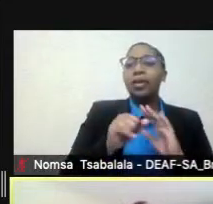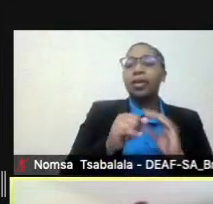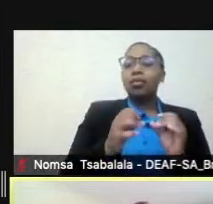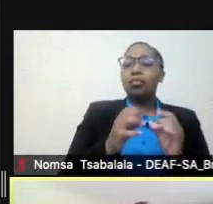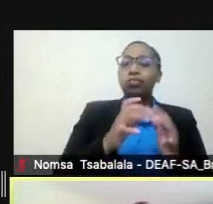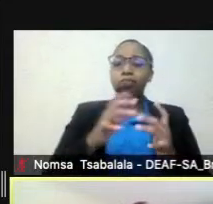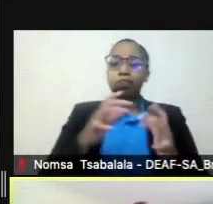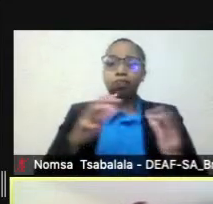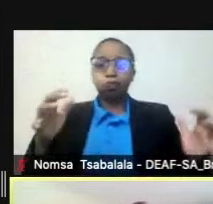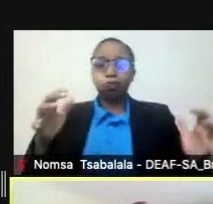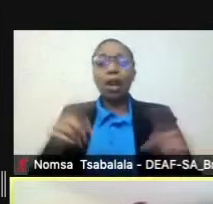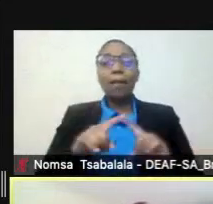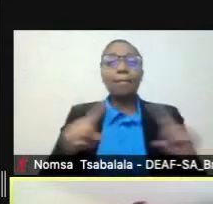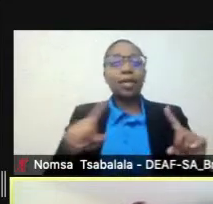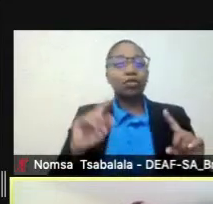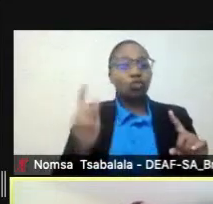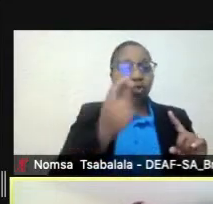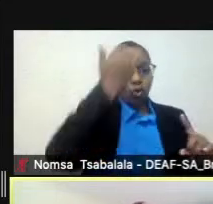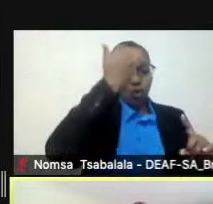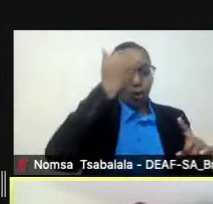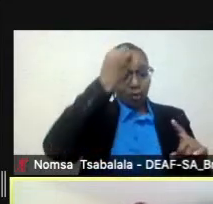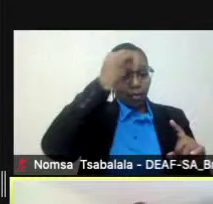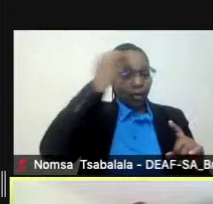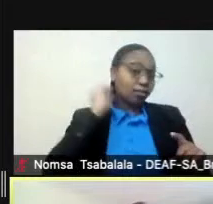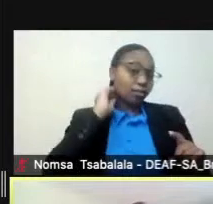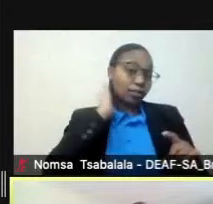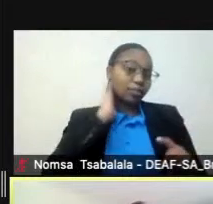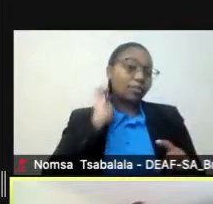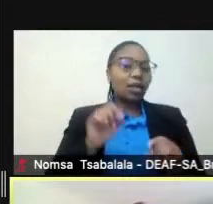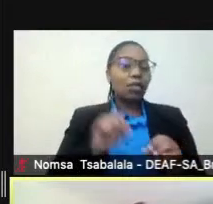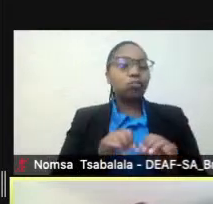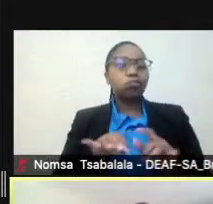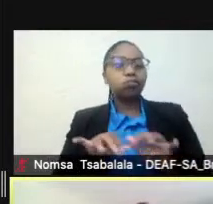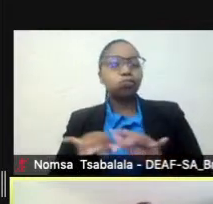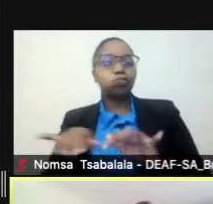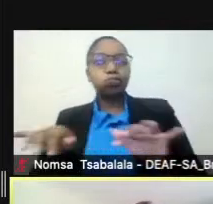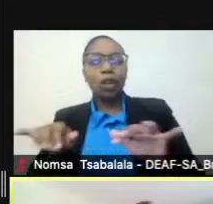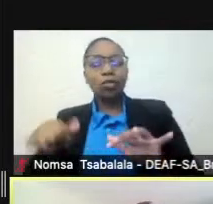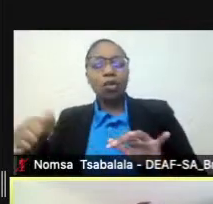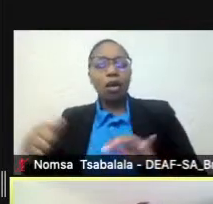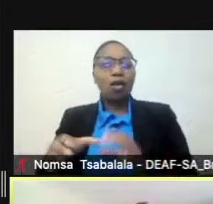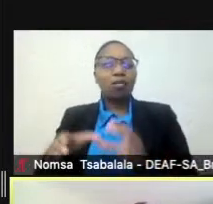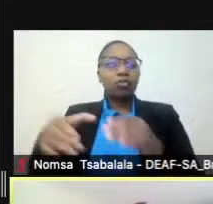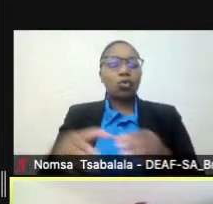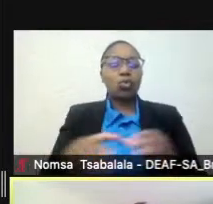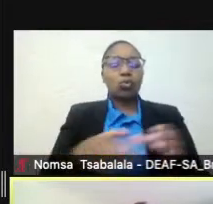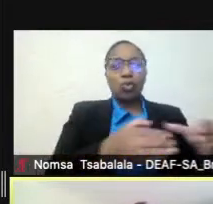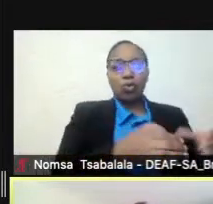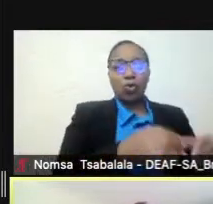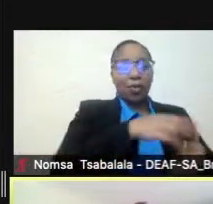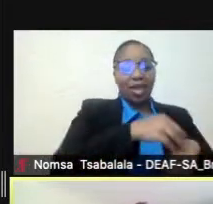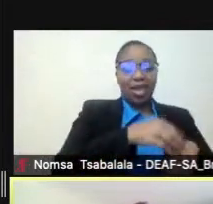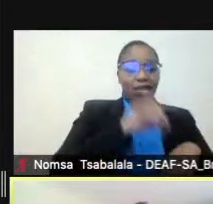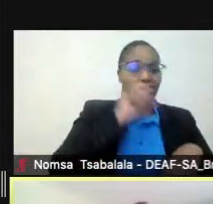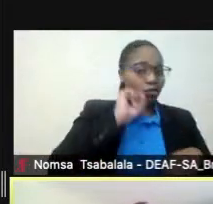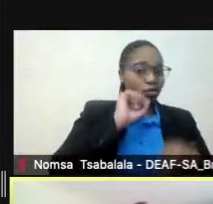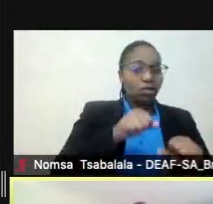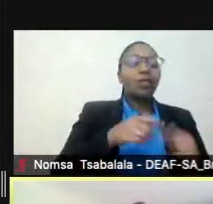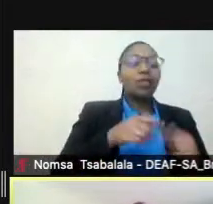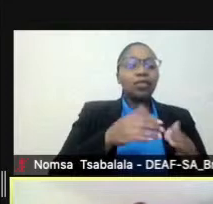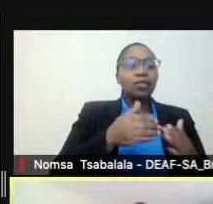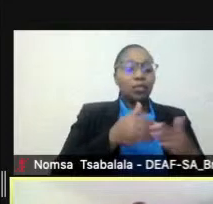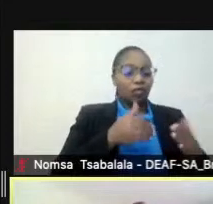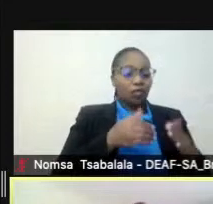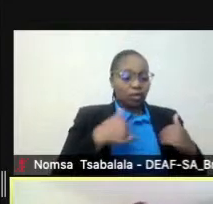as you will note, this has spread into the other age groups. And so while many of these did start as clusters in our younger people,